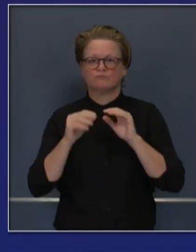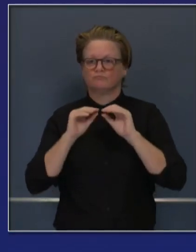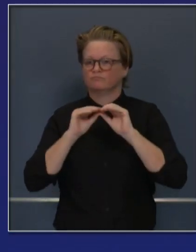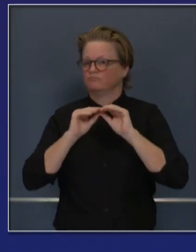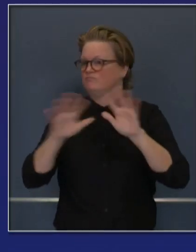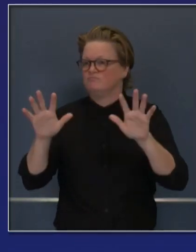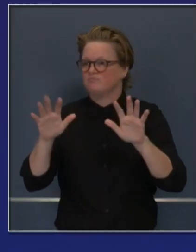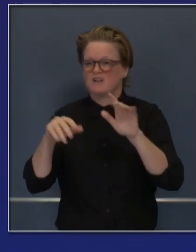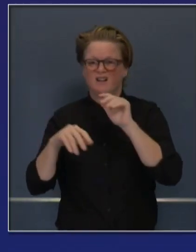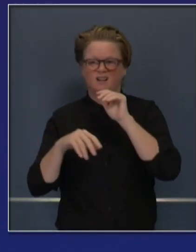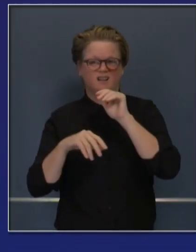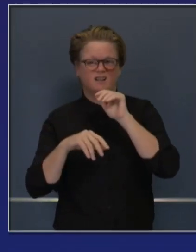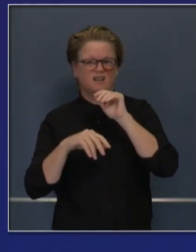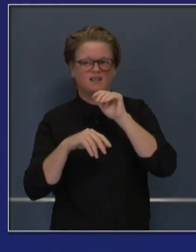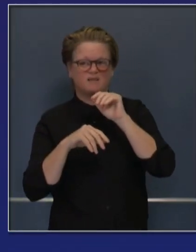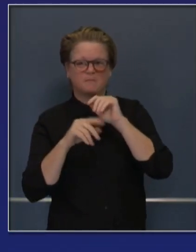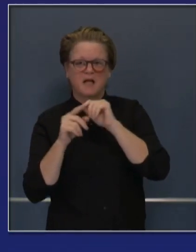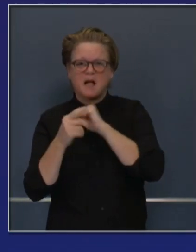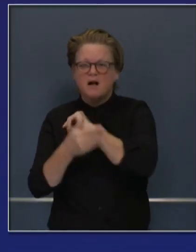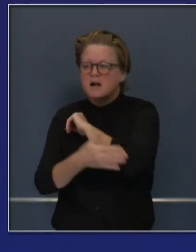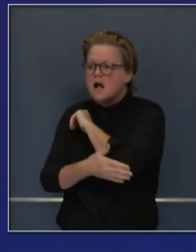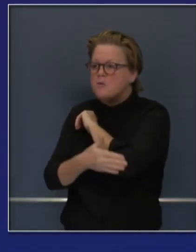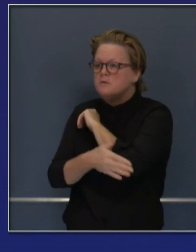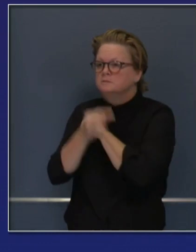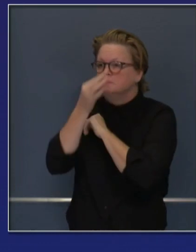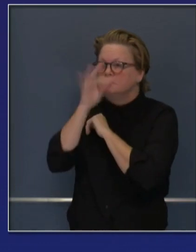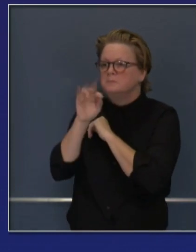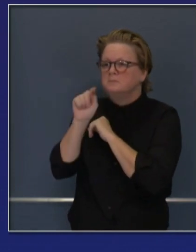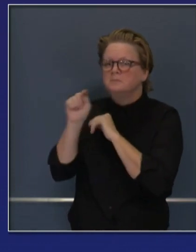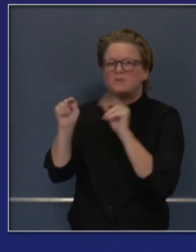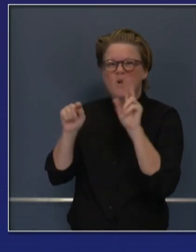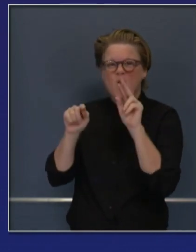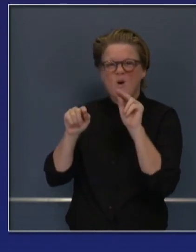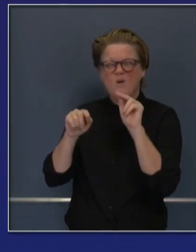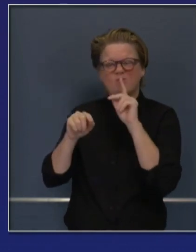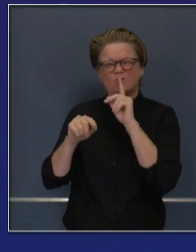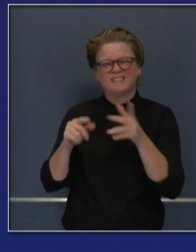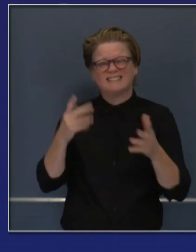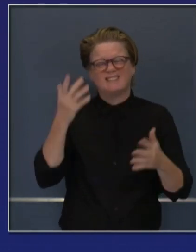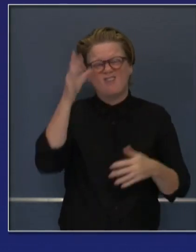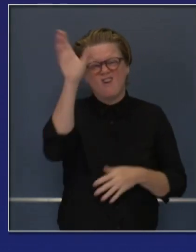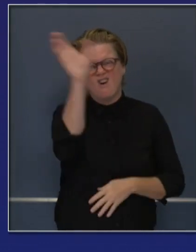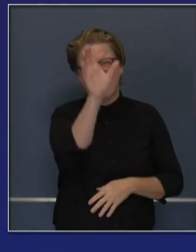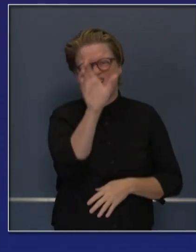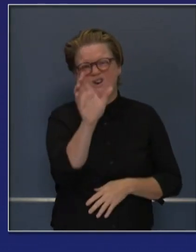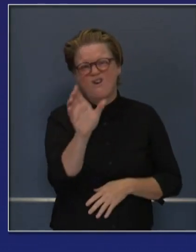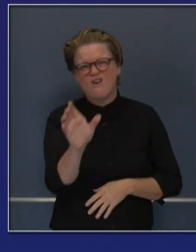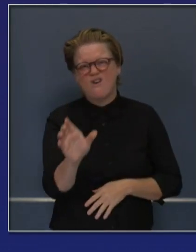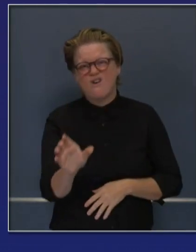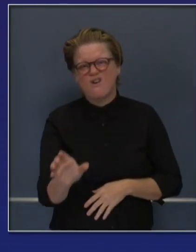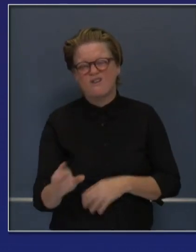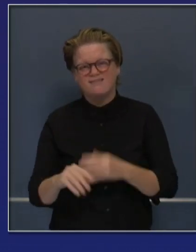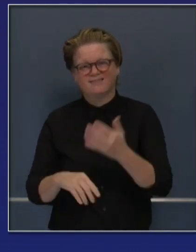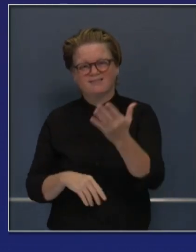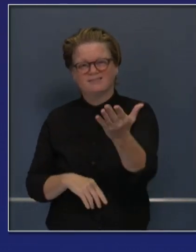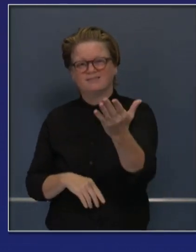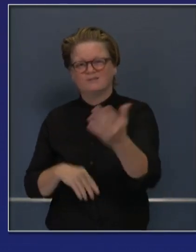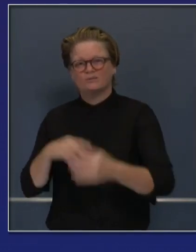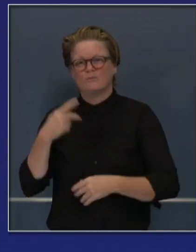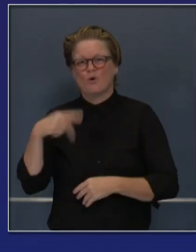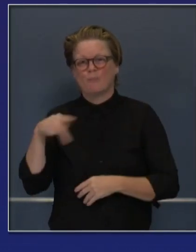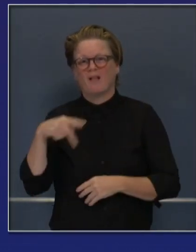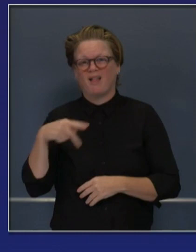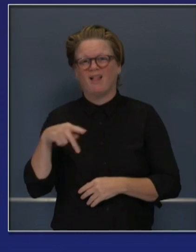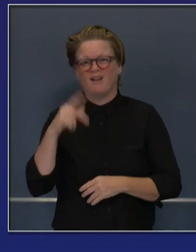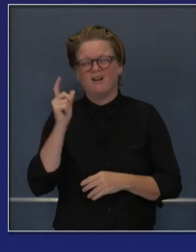counties, not just in 1 or 2 regions across the state, but statewide, is absolutely essential for us